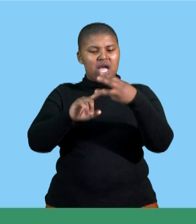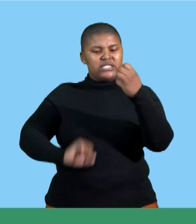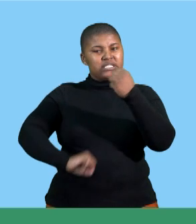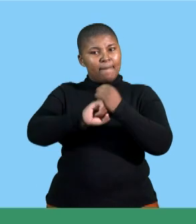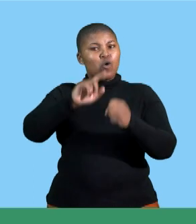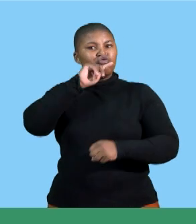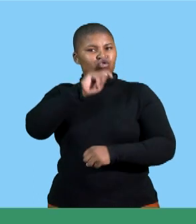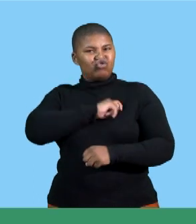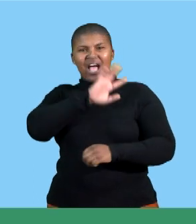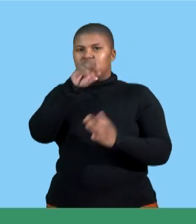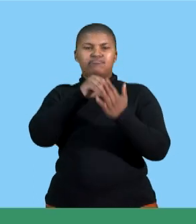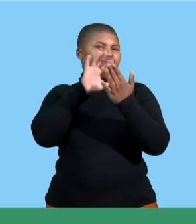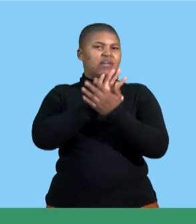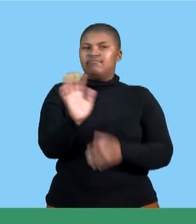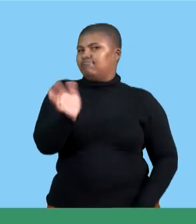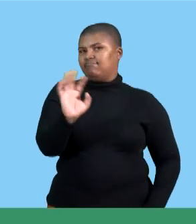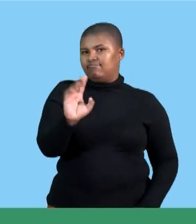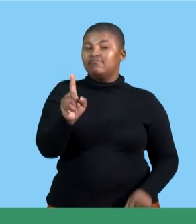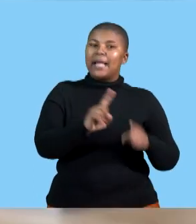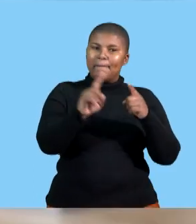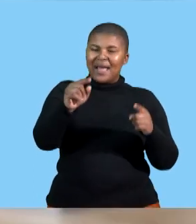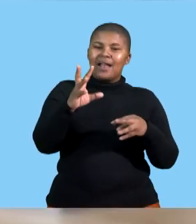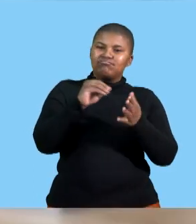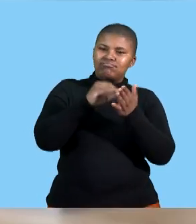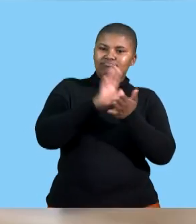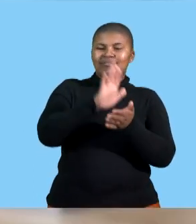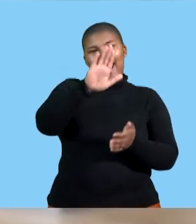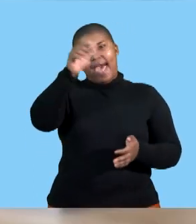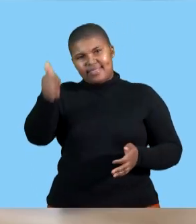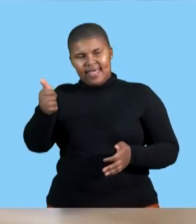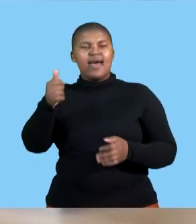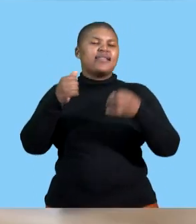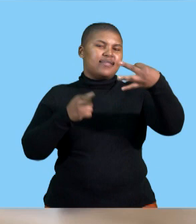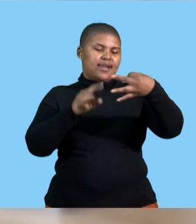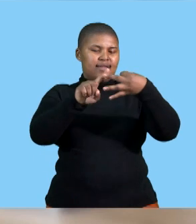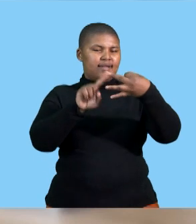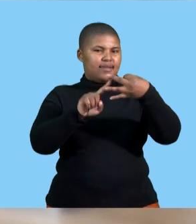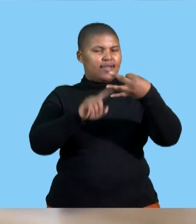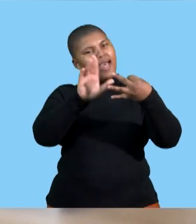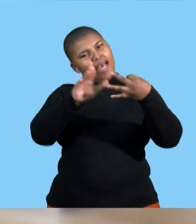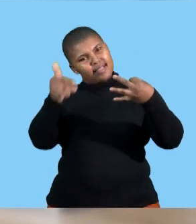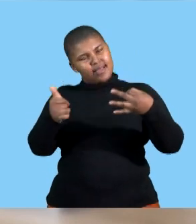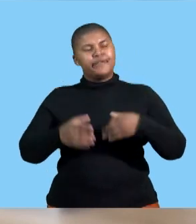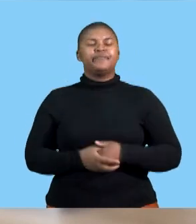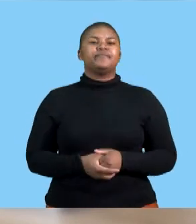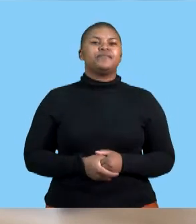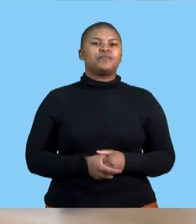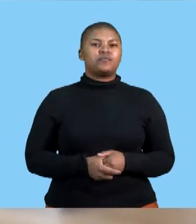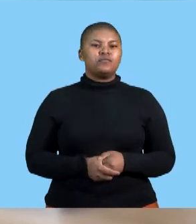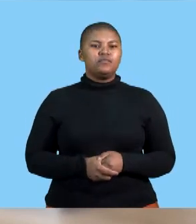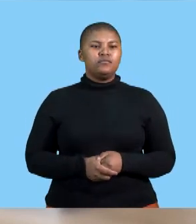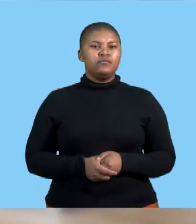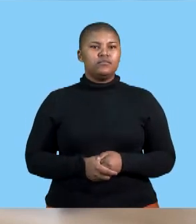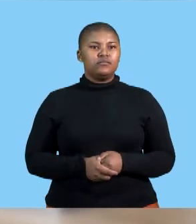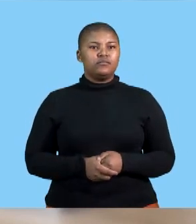and trust, we must not mention them, but instead we need to mention other 3 that were not mentioned before.